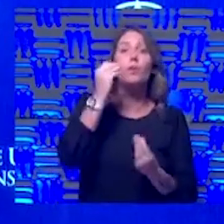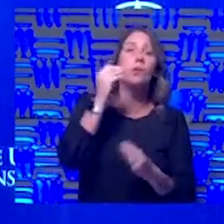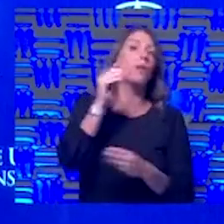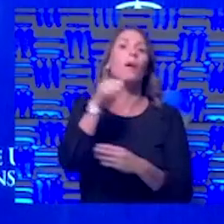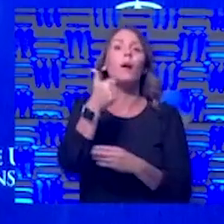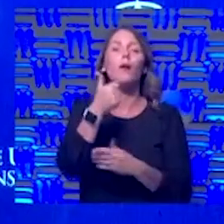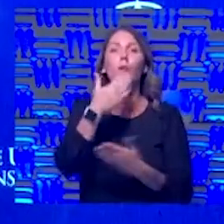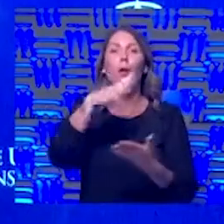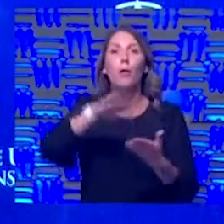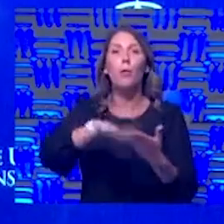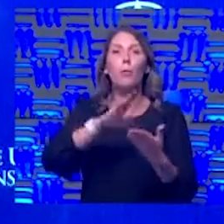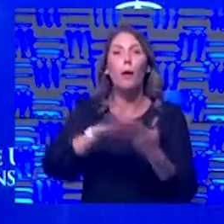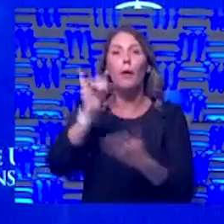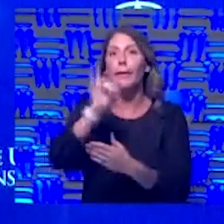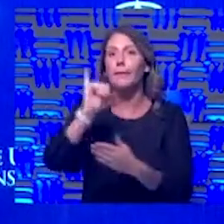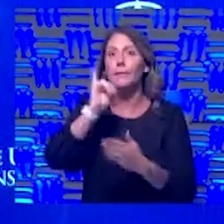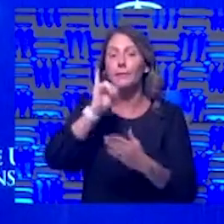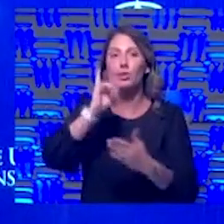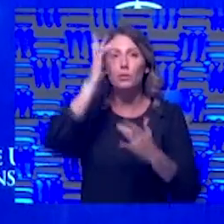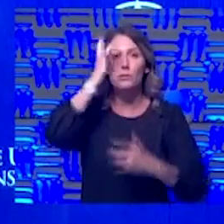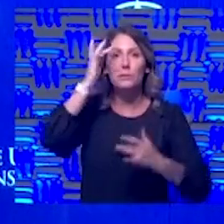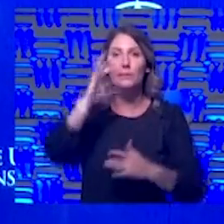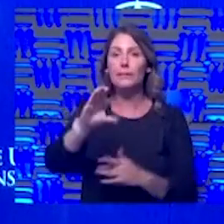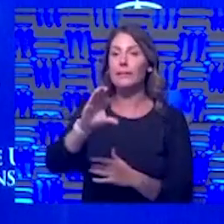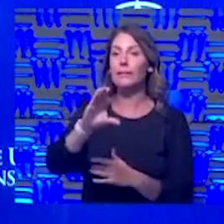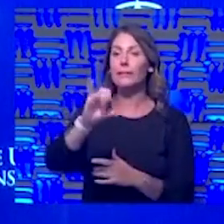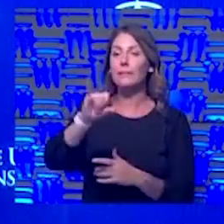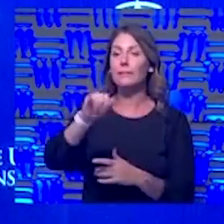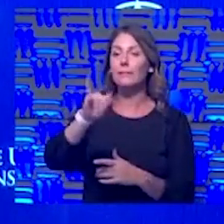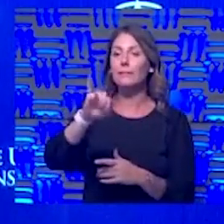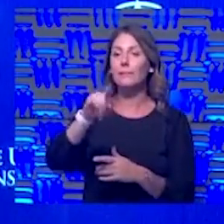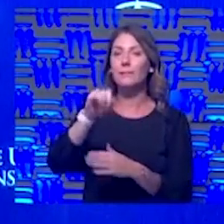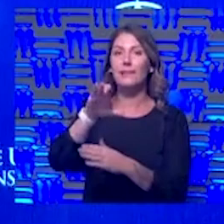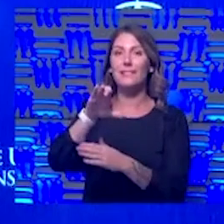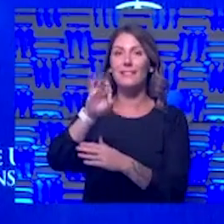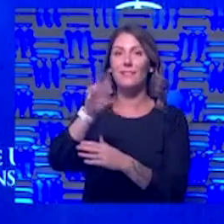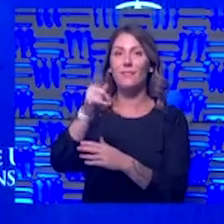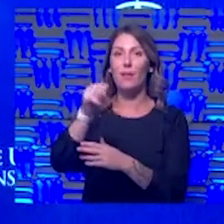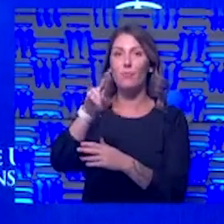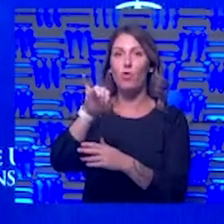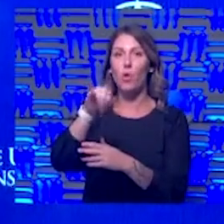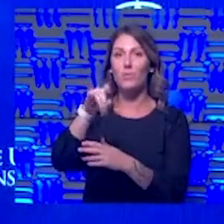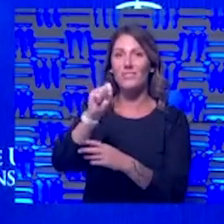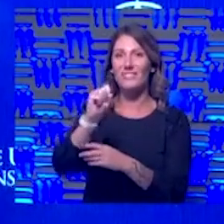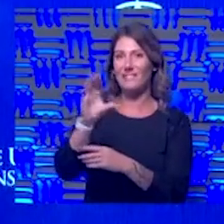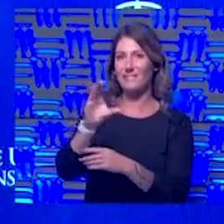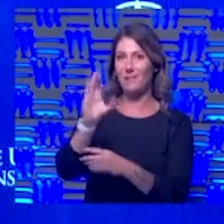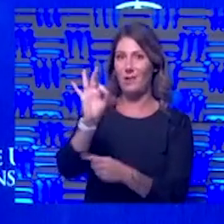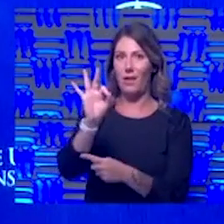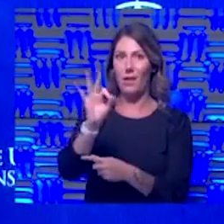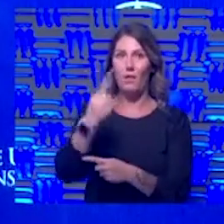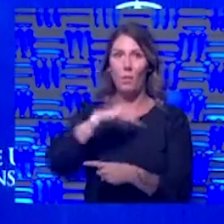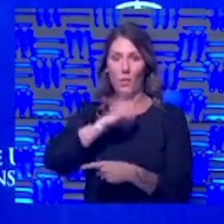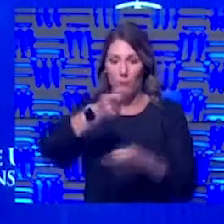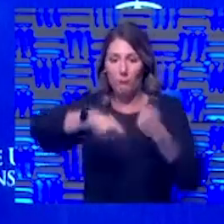bad infectious diseases. Cystic fibrosis can be one like that. We transplant people with CF, and they, at that time, they may have terrible infections in their lungs that have caused